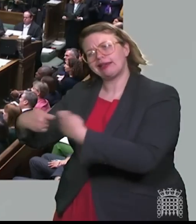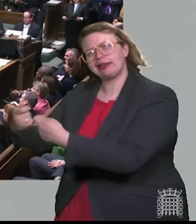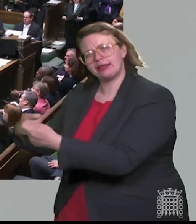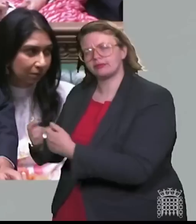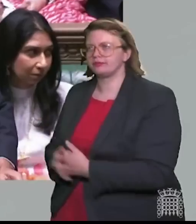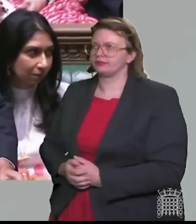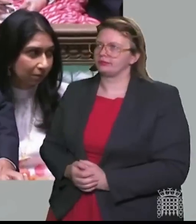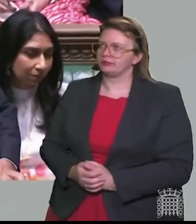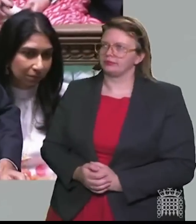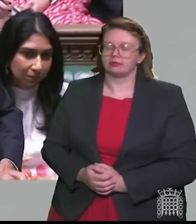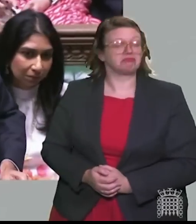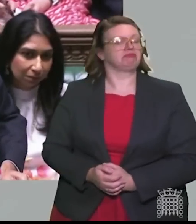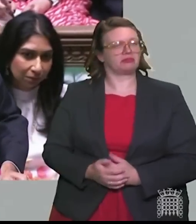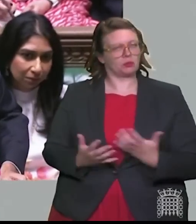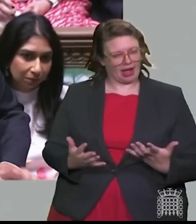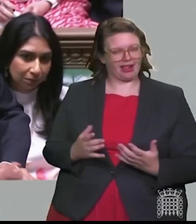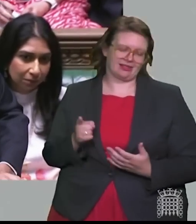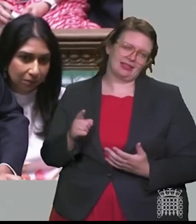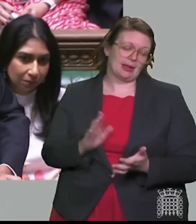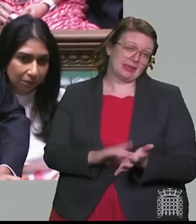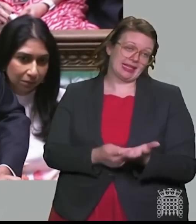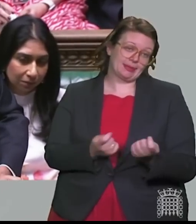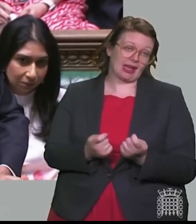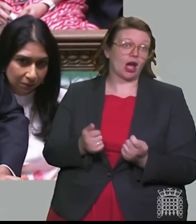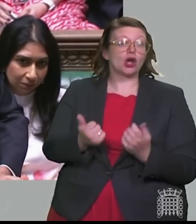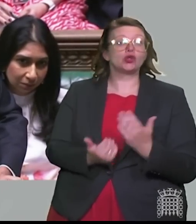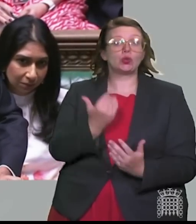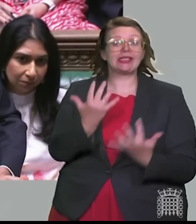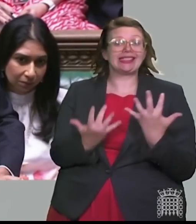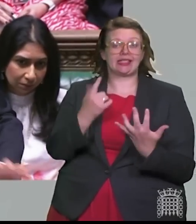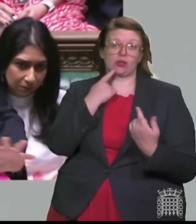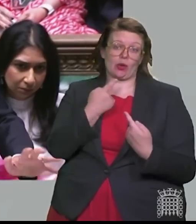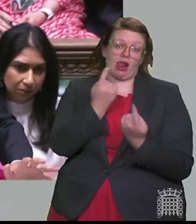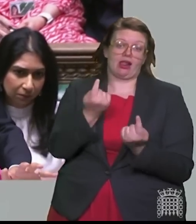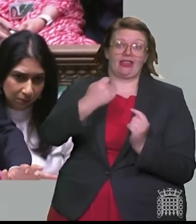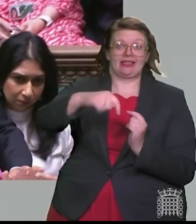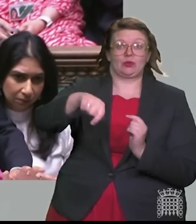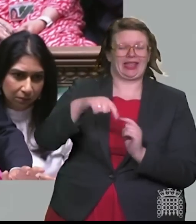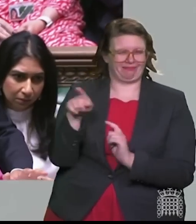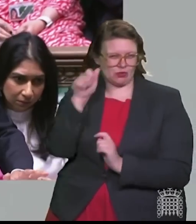Mr. Speaker, the new statistics, as the honourable gentleman knows, will be out later this week. The most